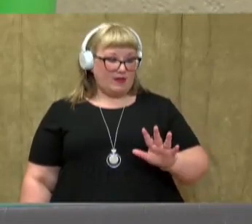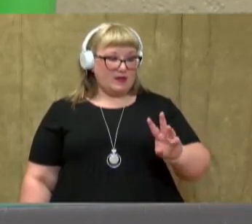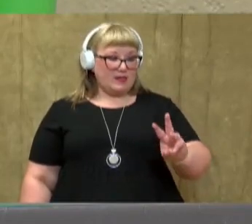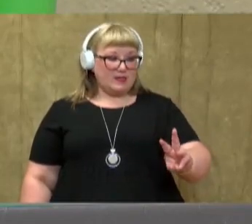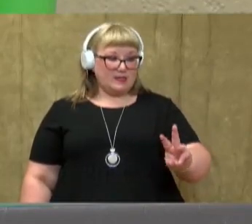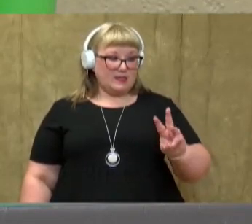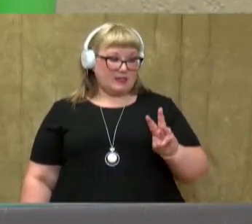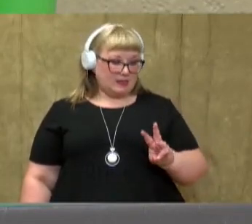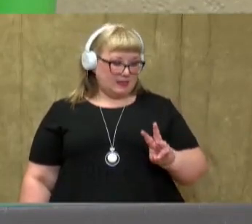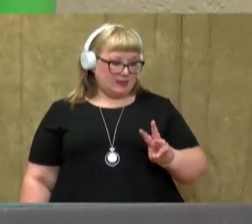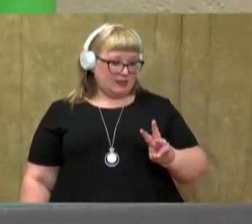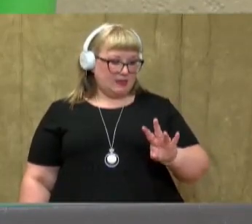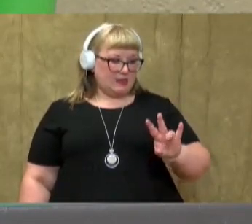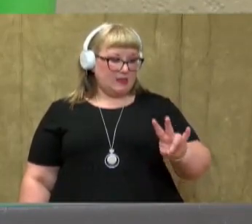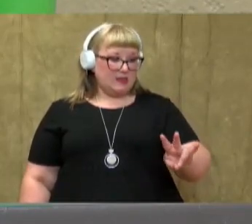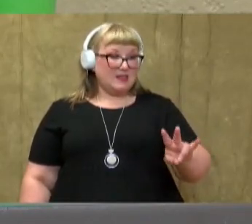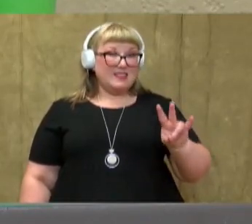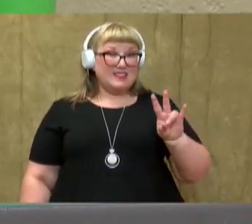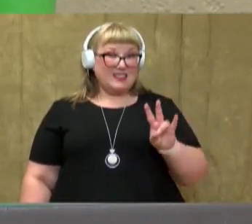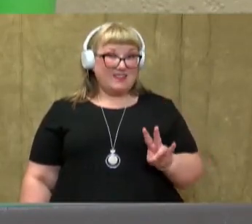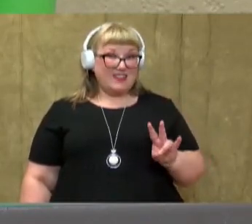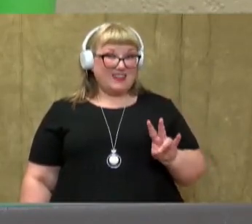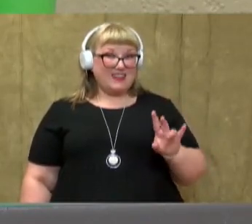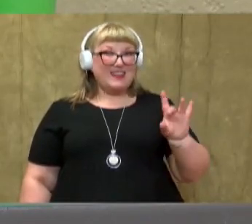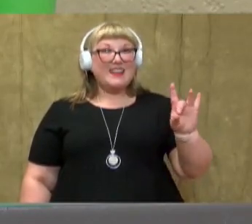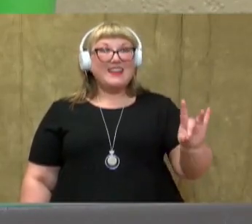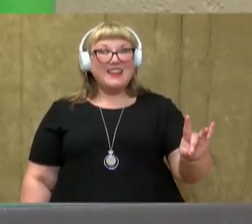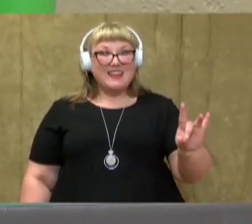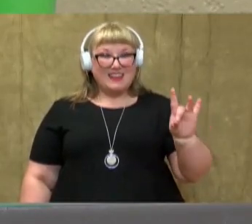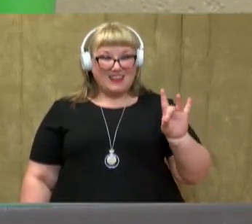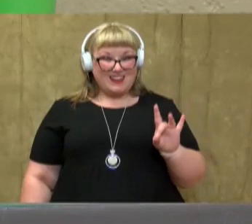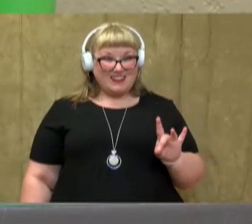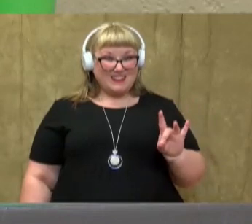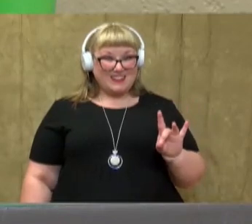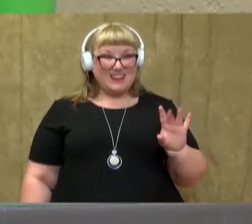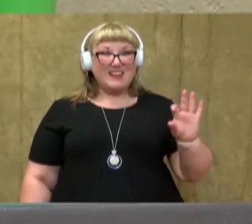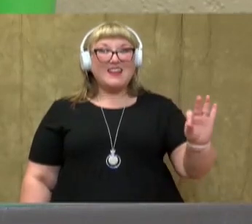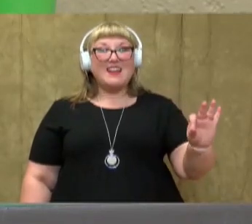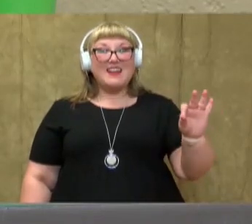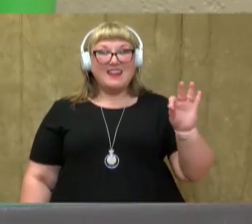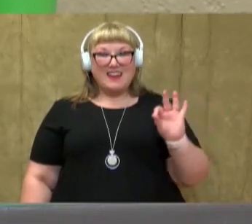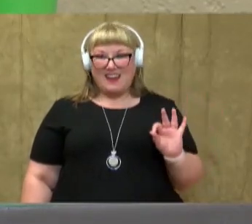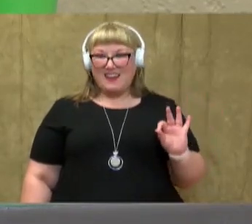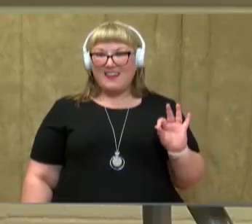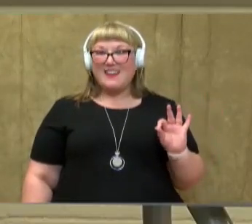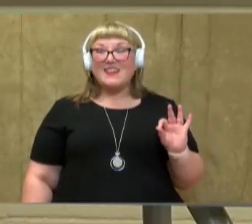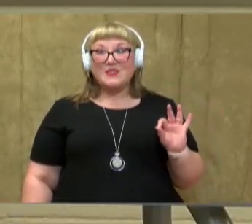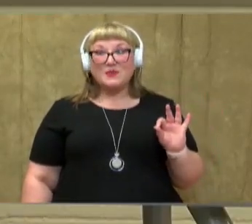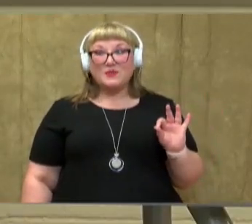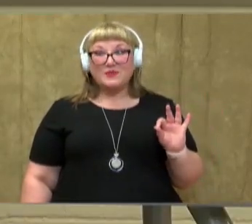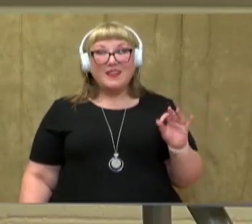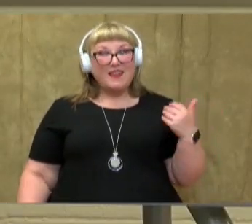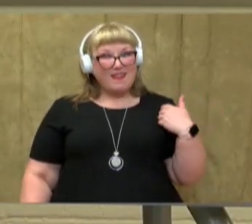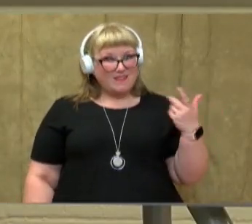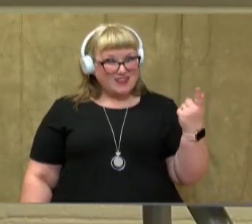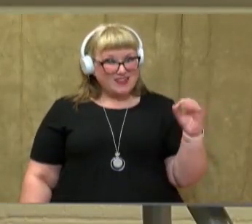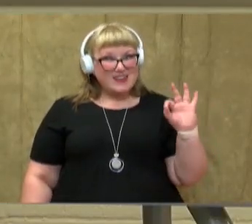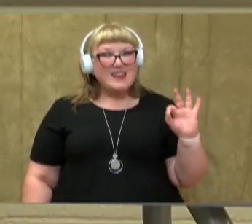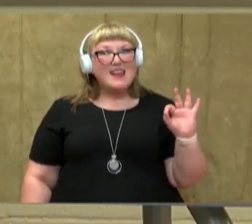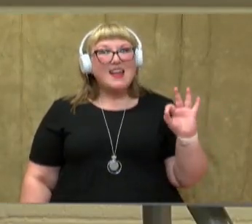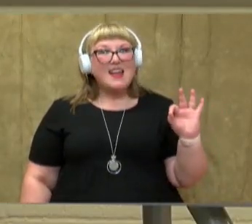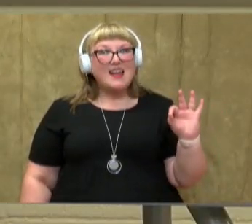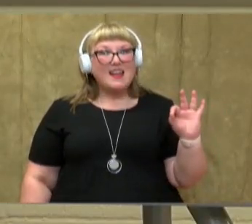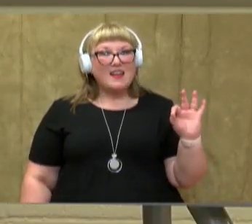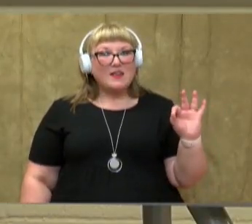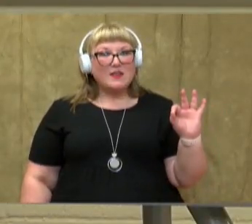five, six, seven, eight, nine. So we have 9 guinea